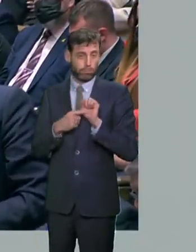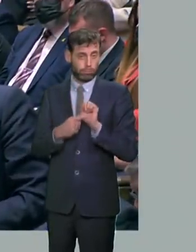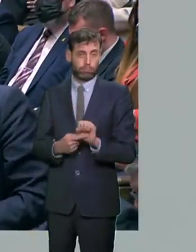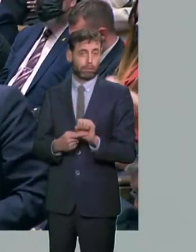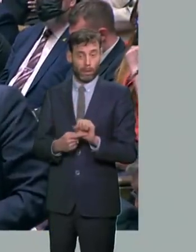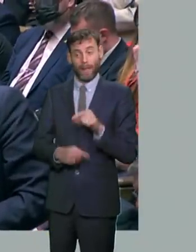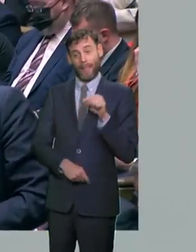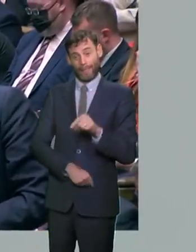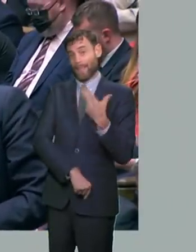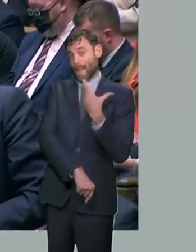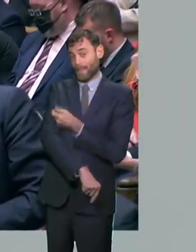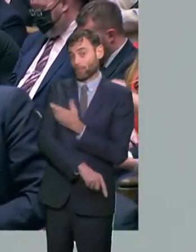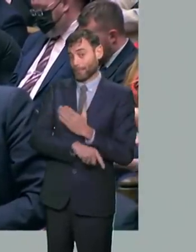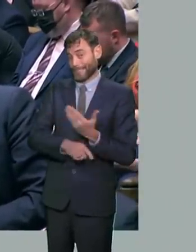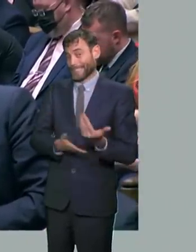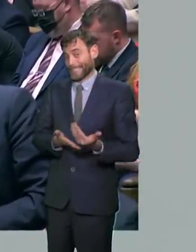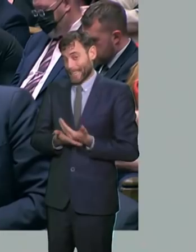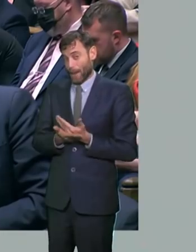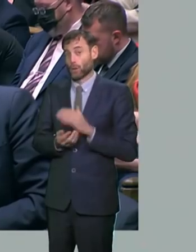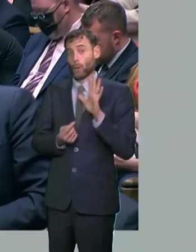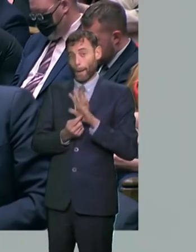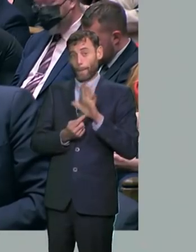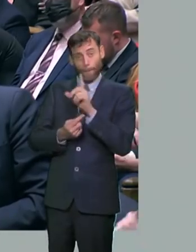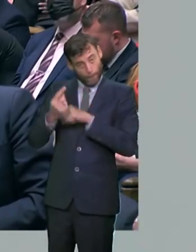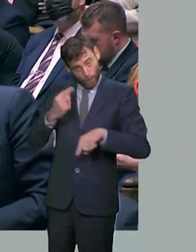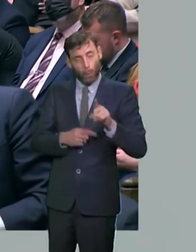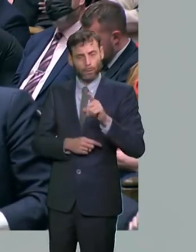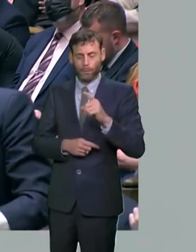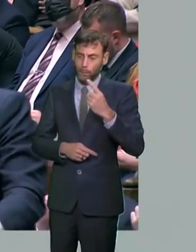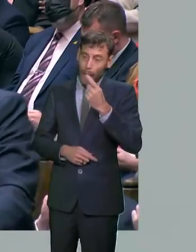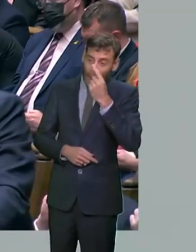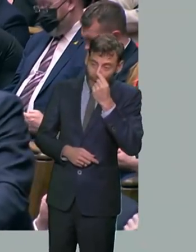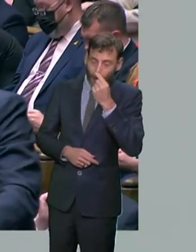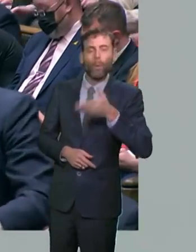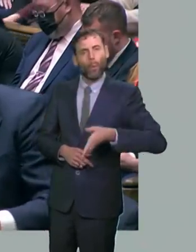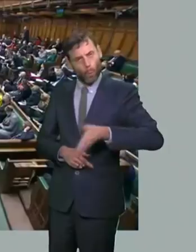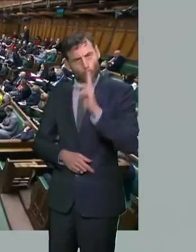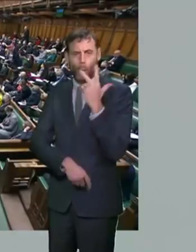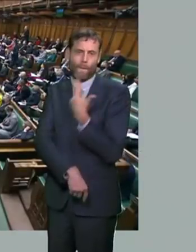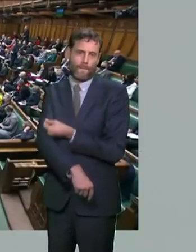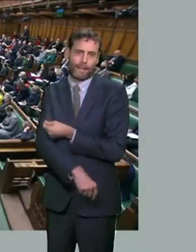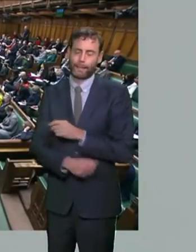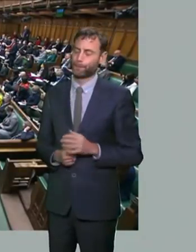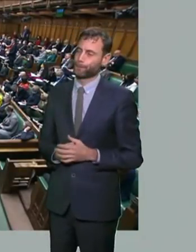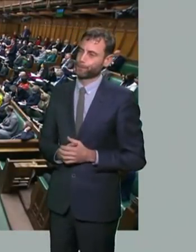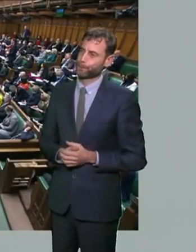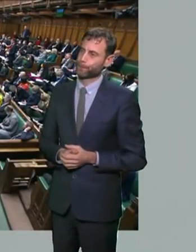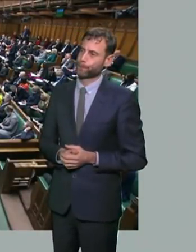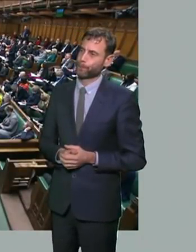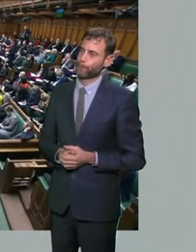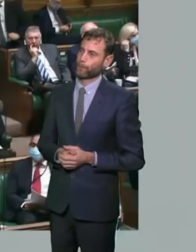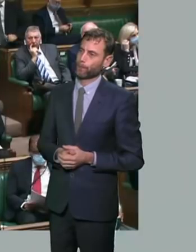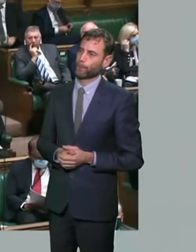it is, and how important it is that everybody who is eligible gets their booster when they're called. Thank you, Mr.